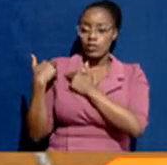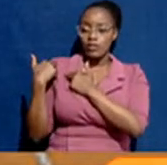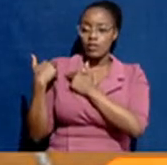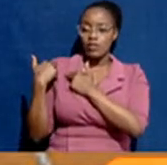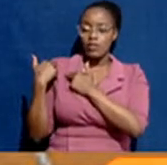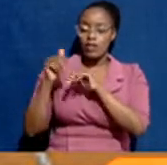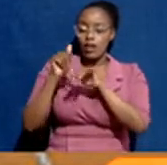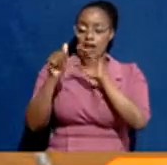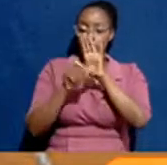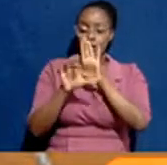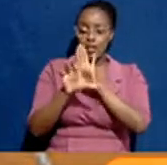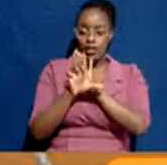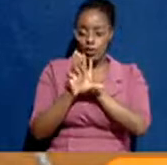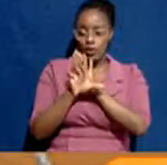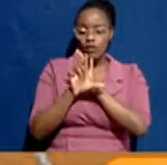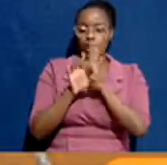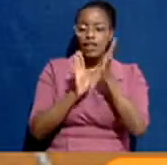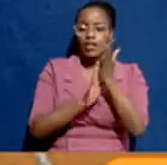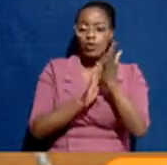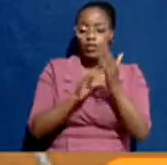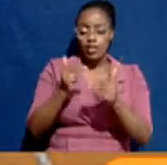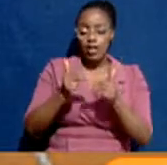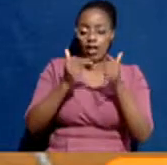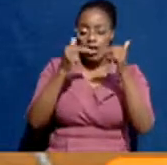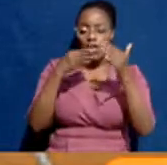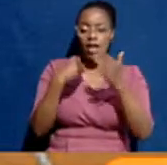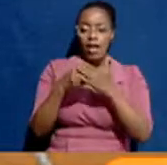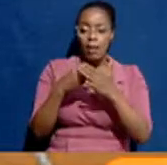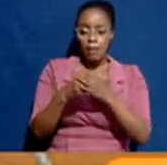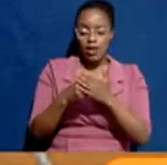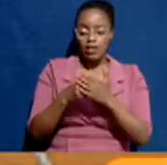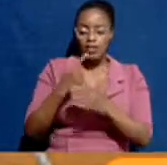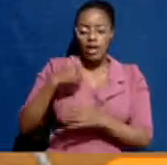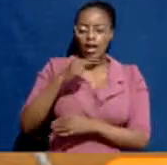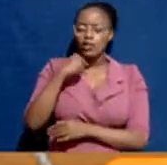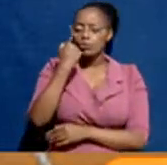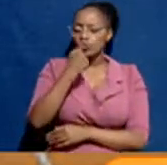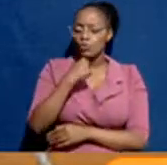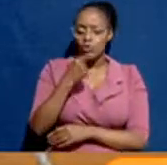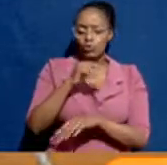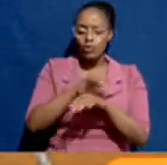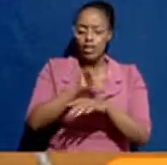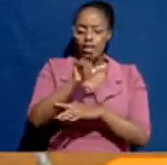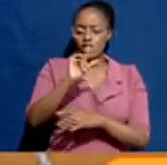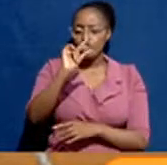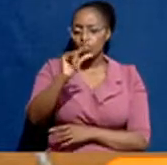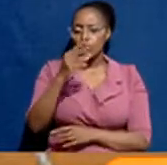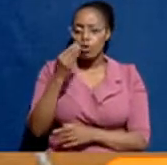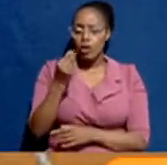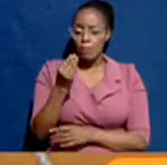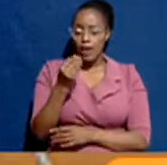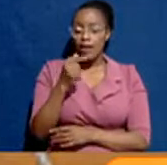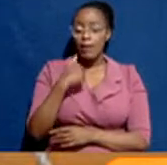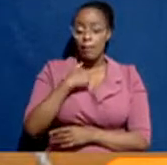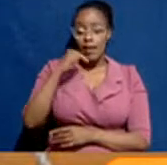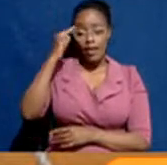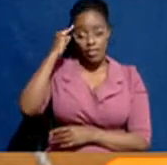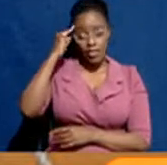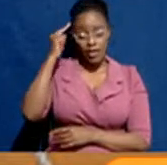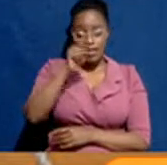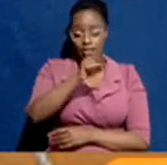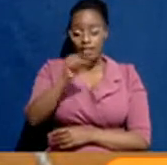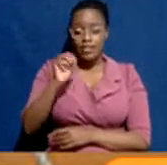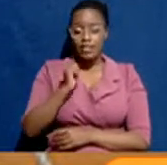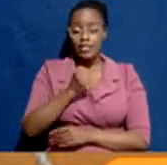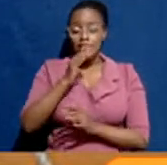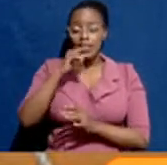privileged under the law, recommends a high amount. Who are we to go for a low amount? So I think those